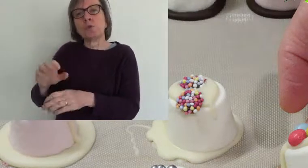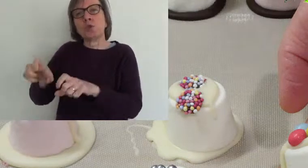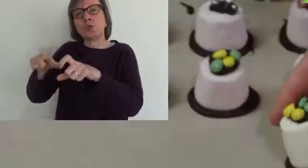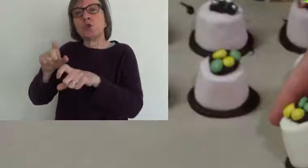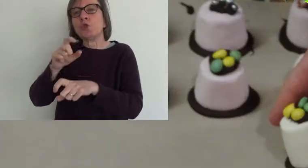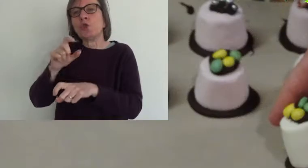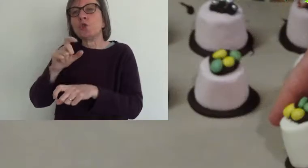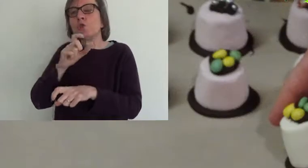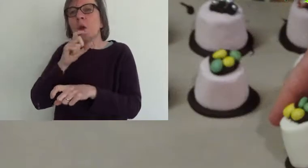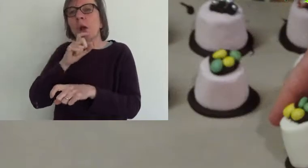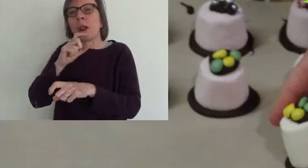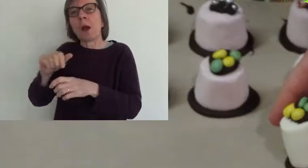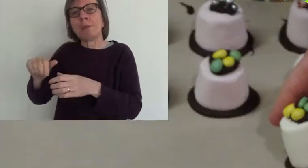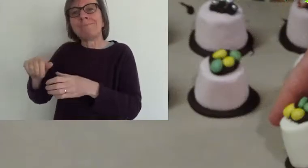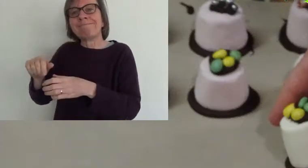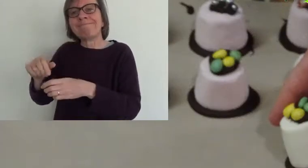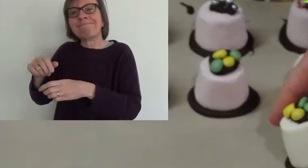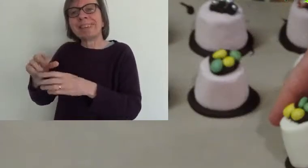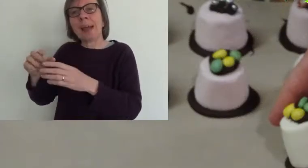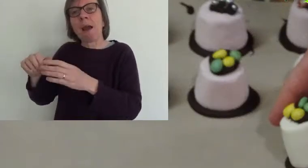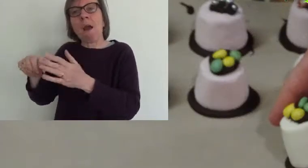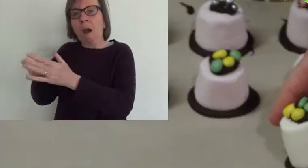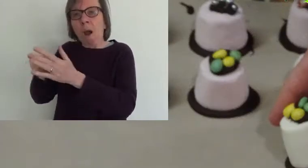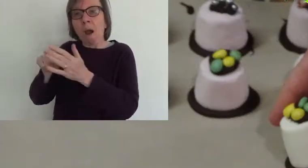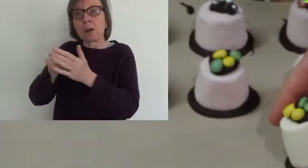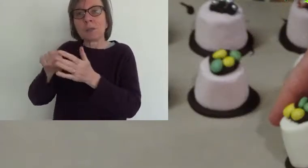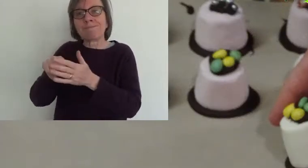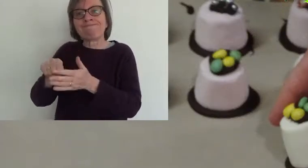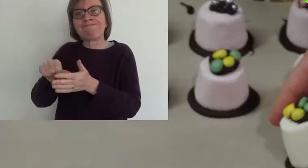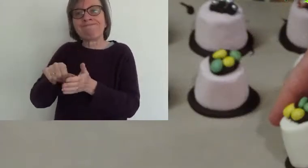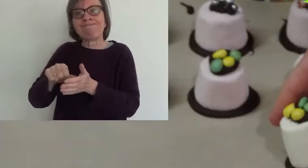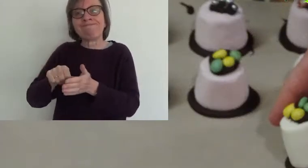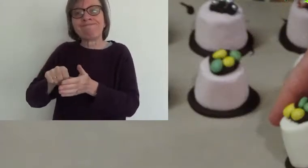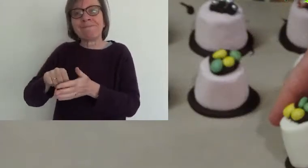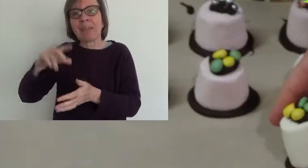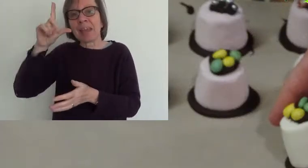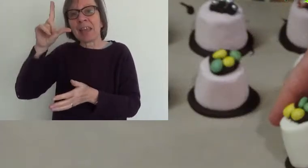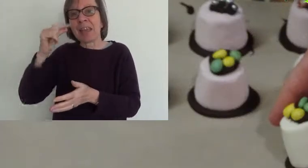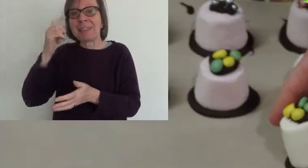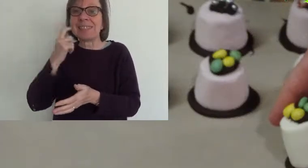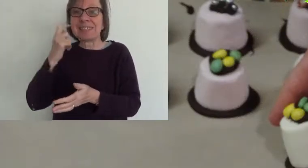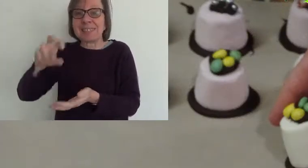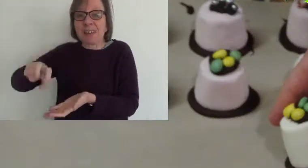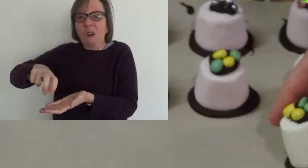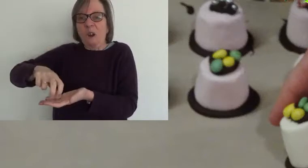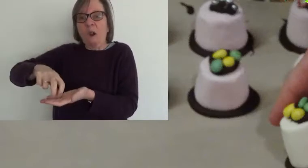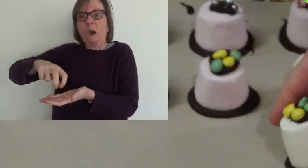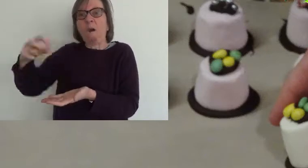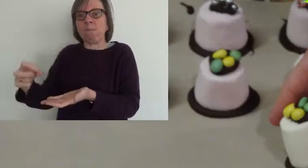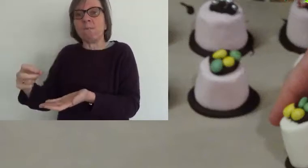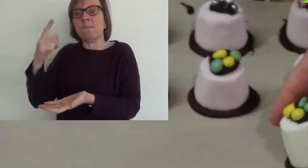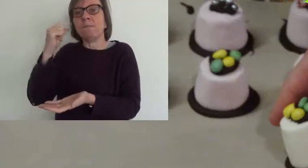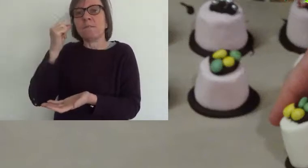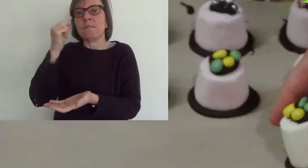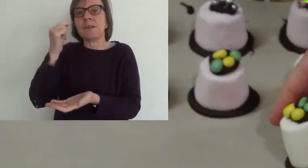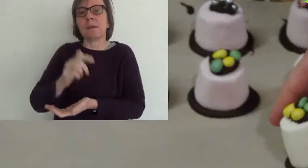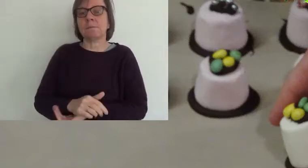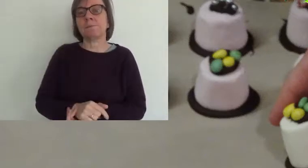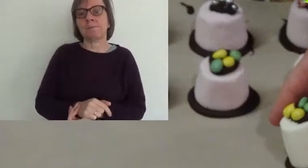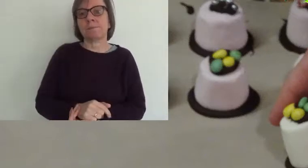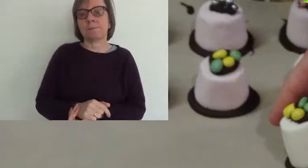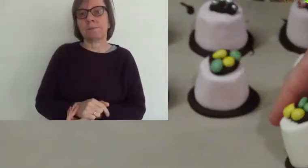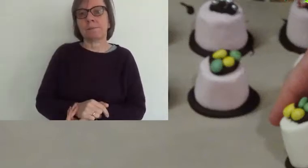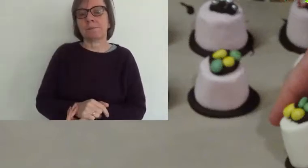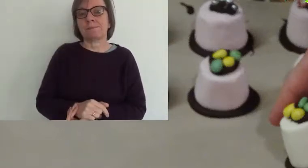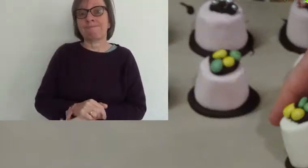Once the chocolate has set, you should be able to easily peel them off your baking sheet or greaseproof paper or whatever you've put